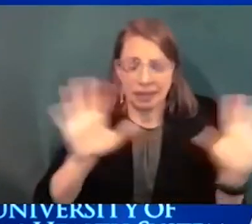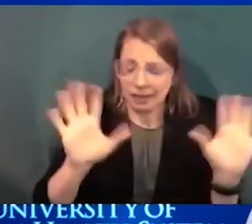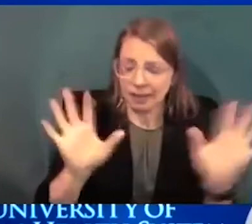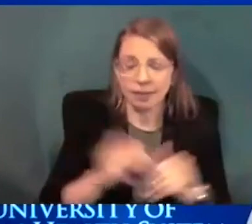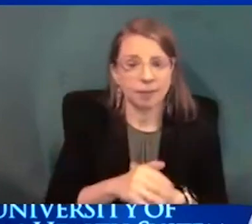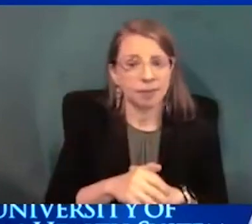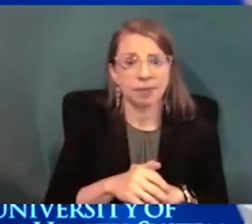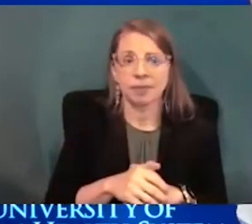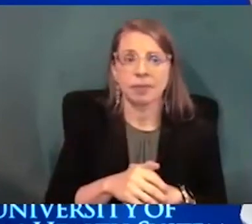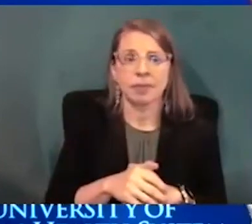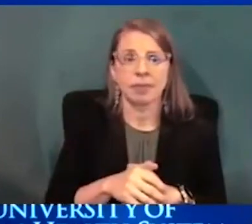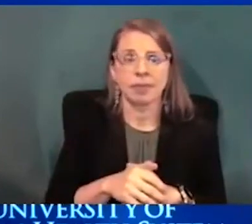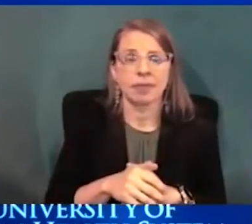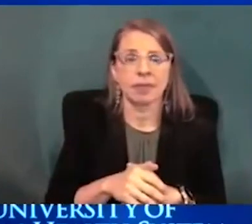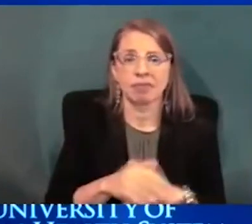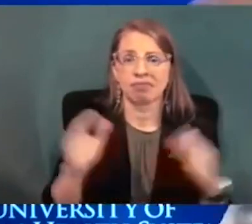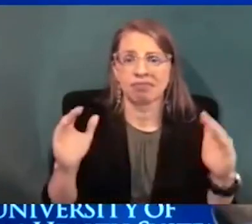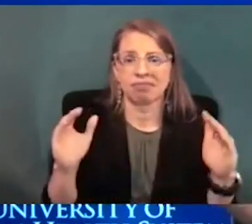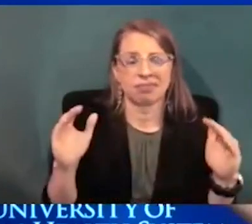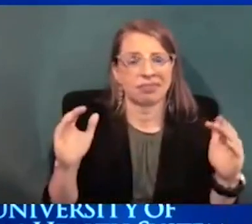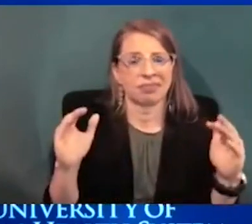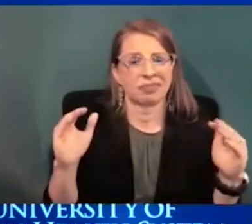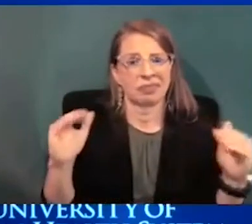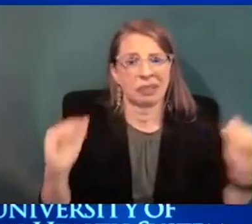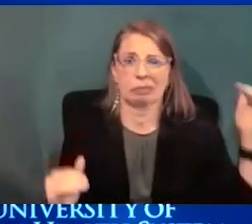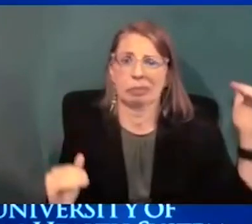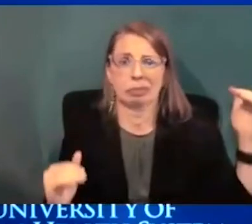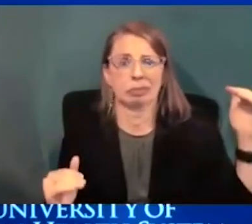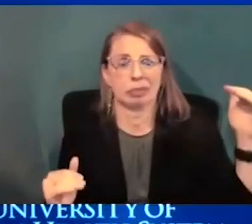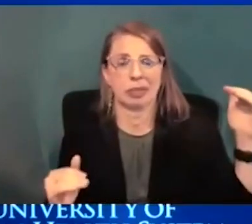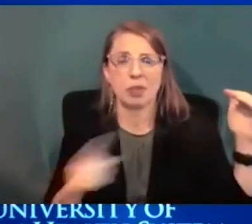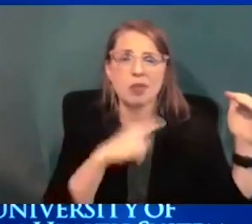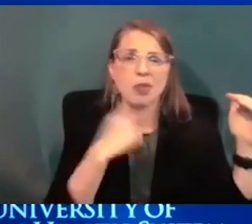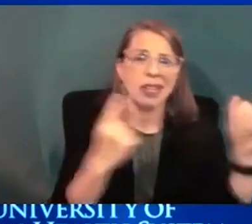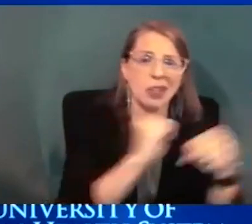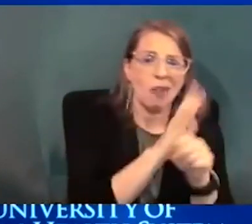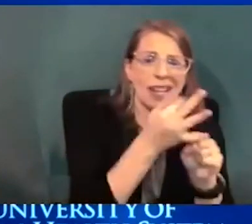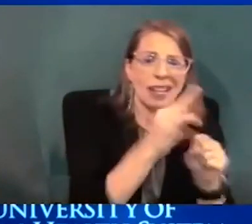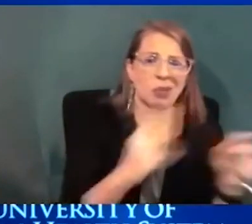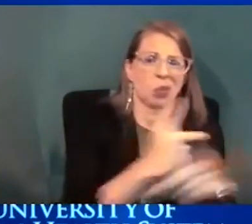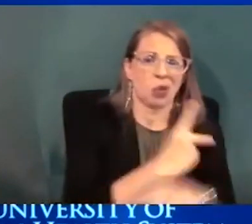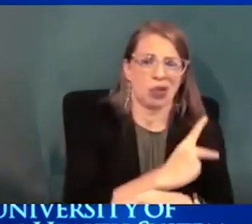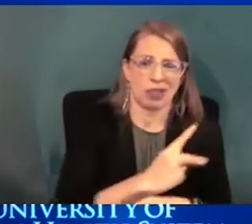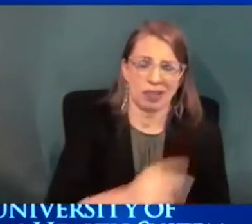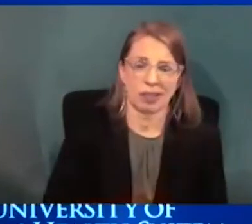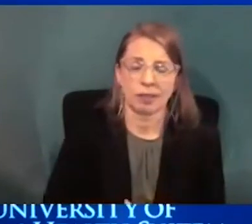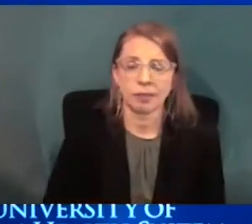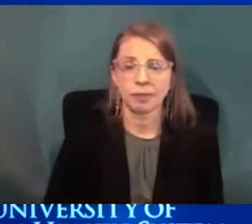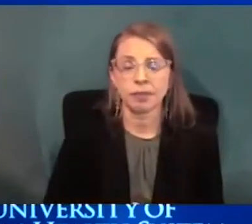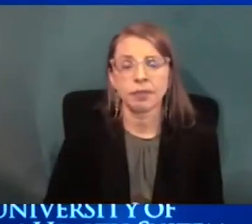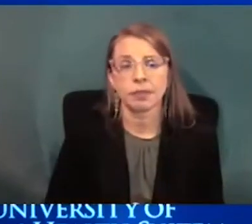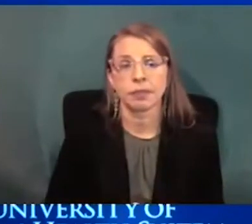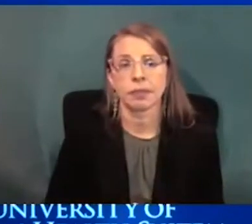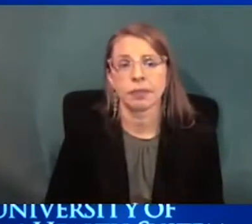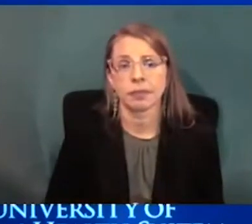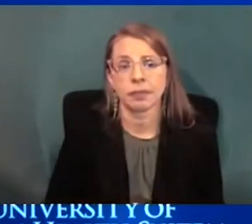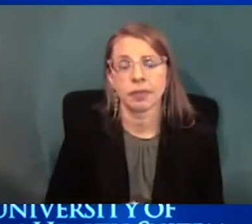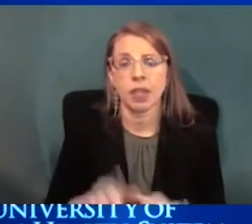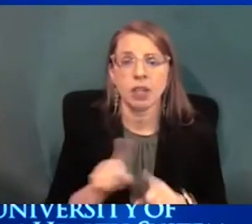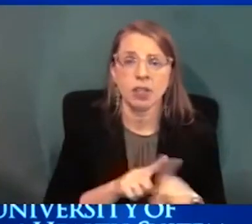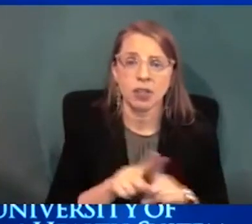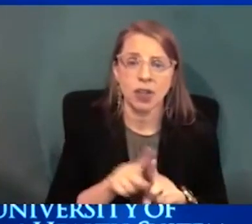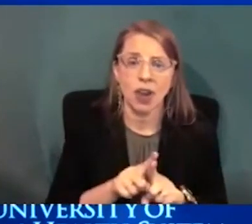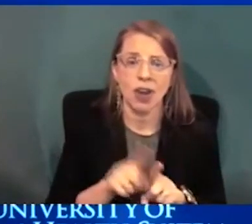even on the same planet compared to the risk of COVID-19. And that is both a Star Trek, Star Wars, and a true reference right